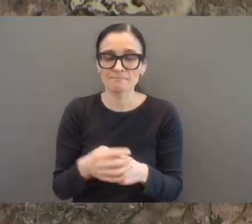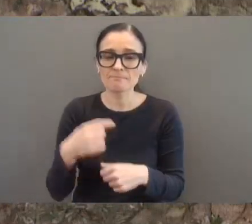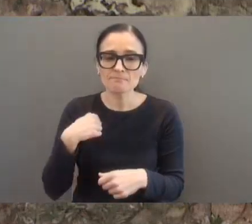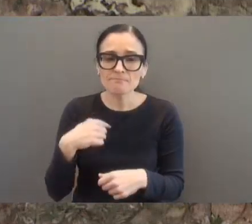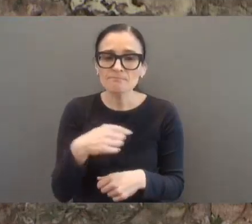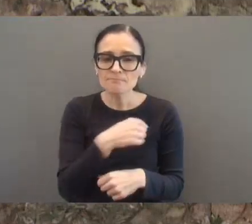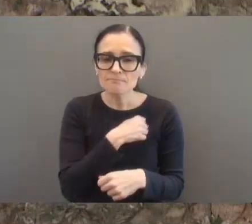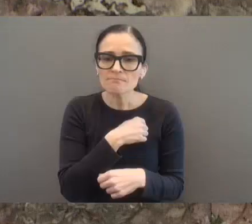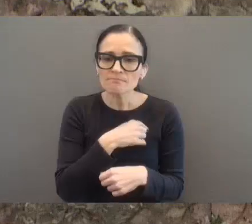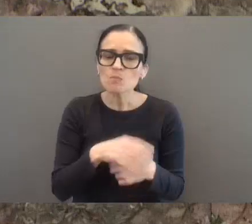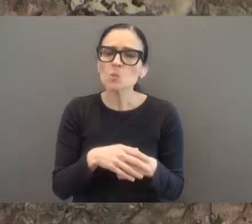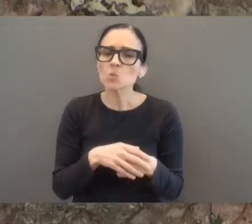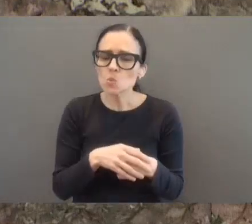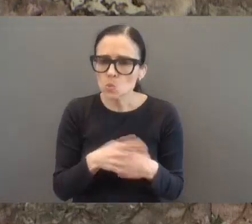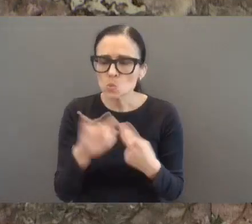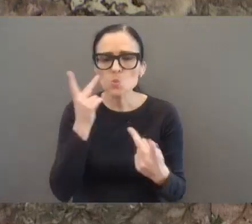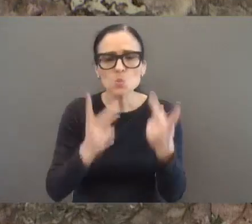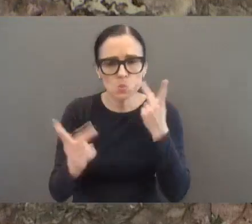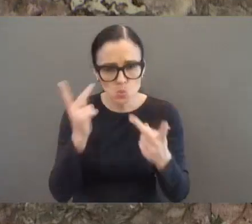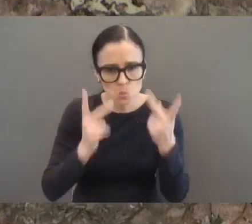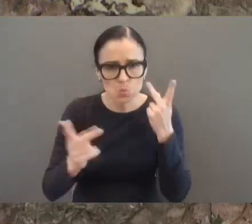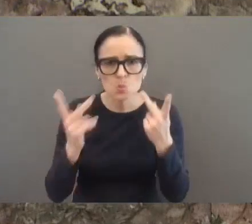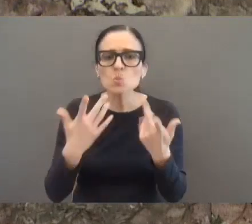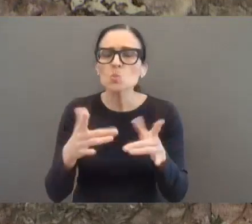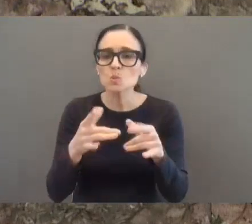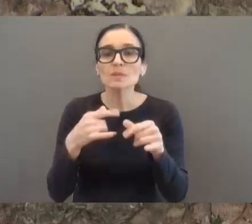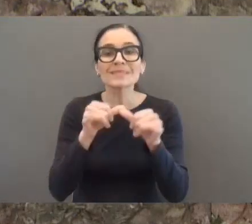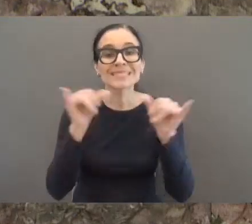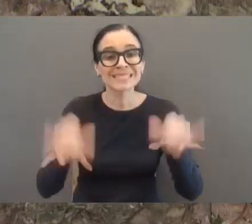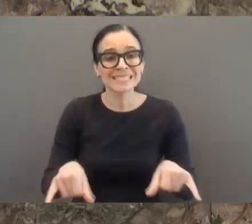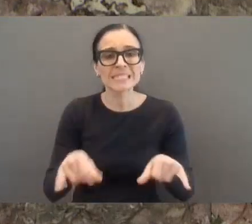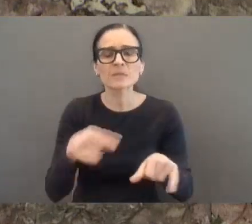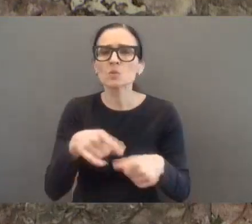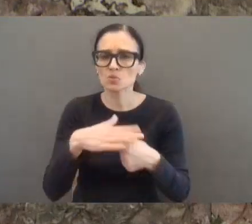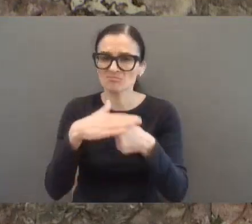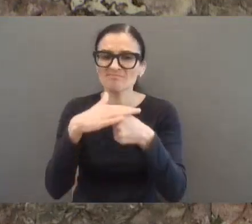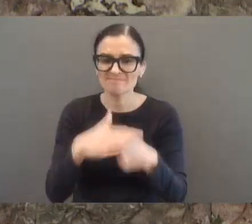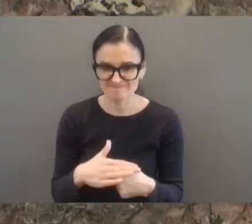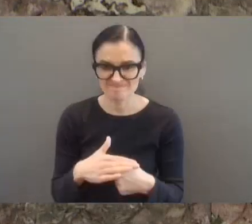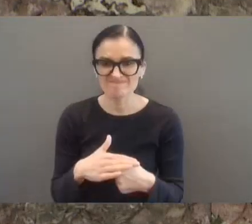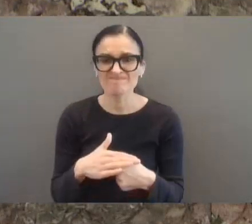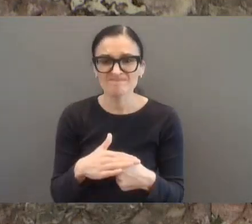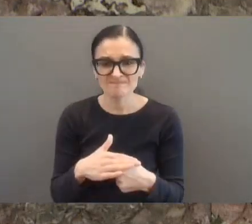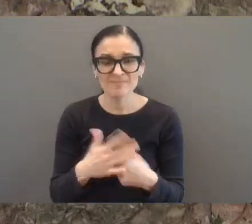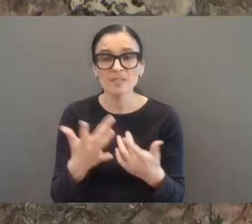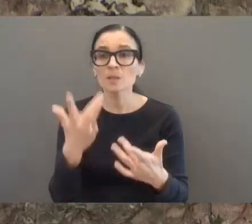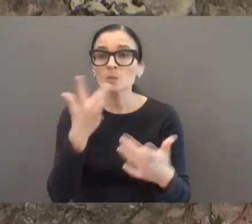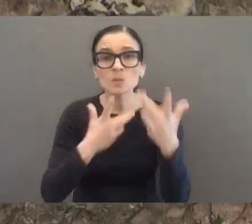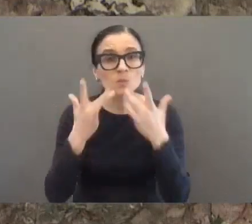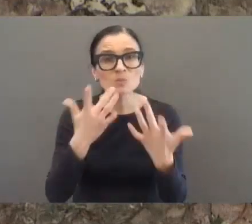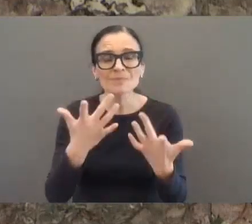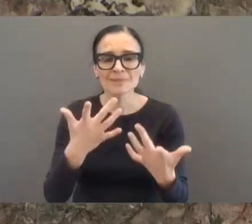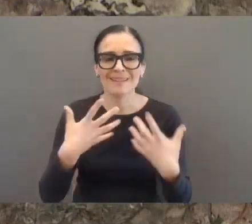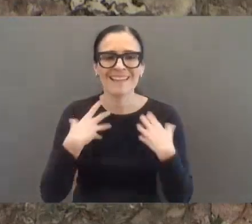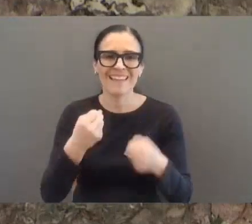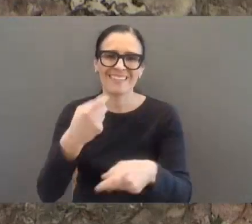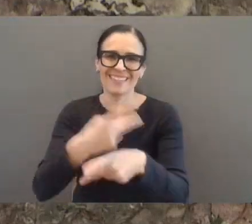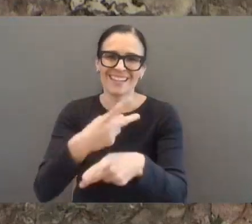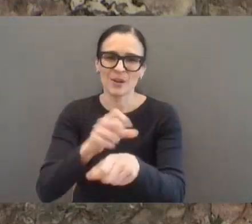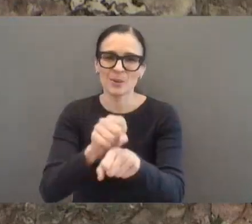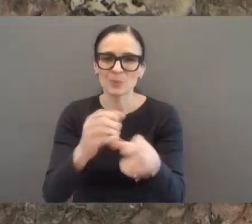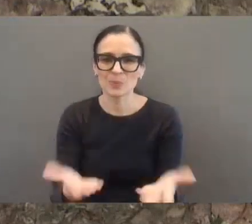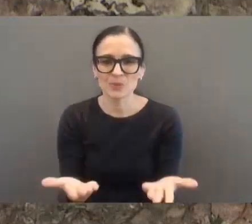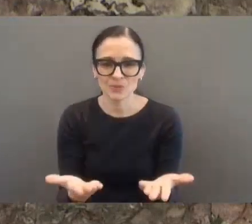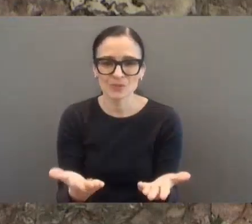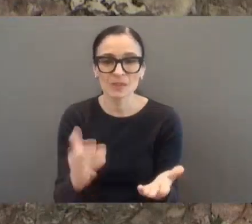now. We have a global shortage of healthcare workers, and that's why it's incumbent on us to do everything possible